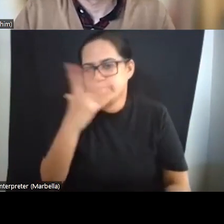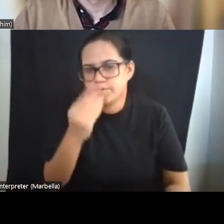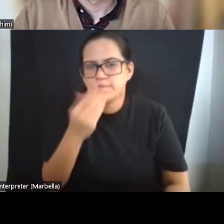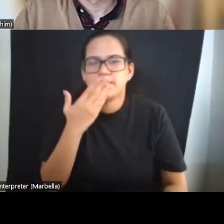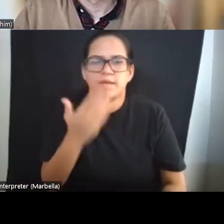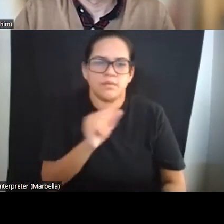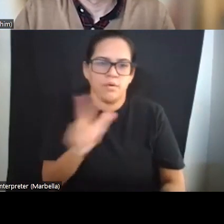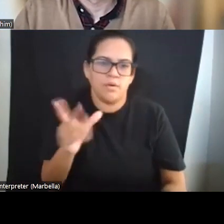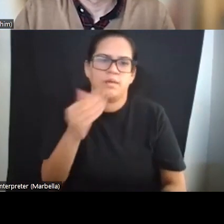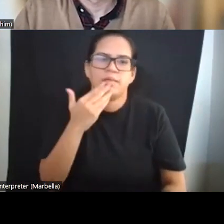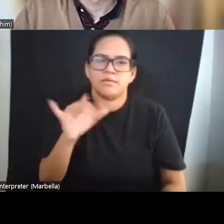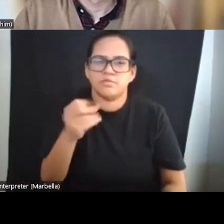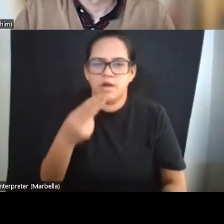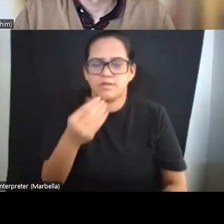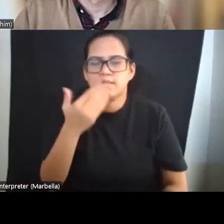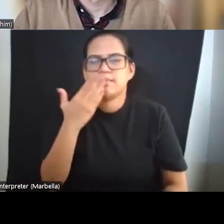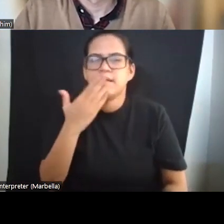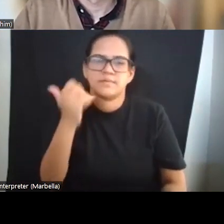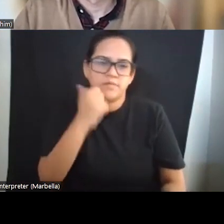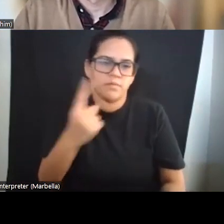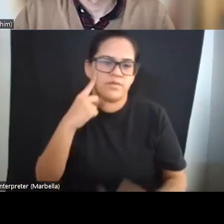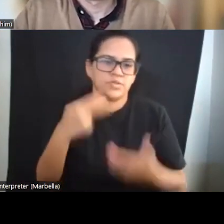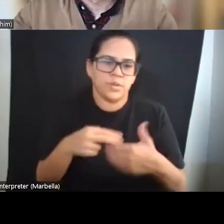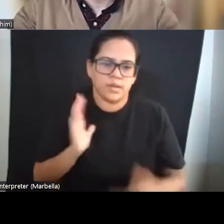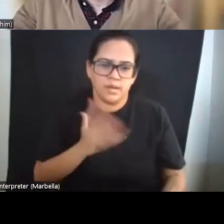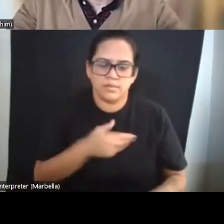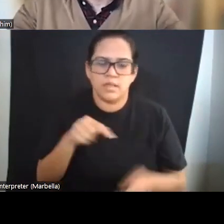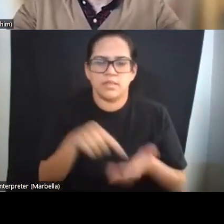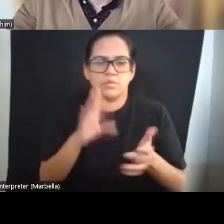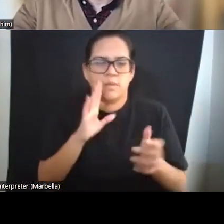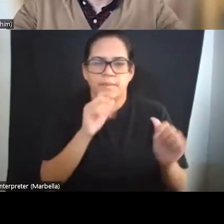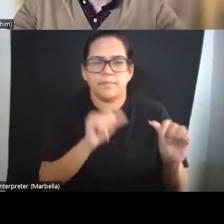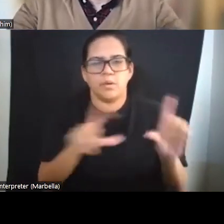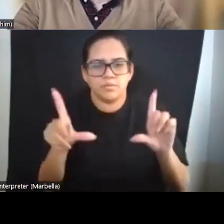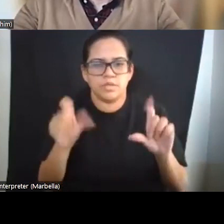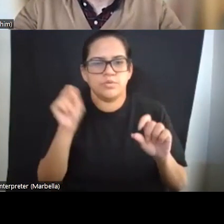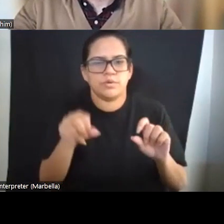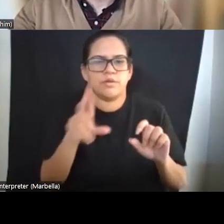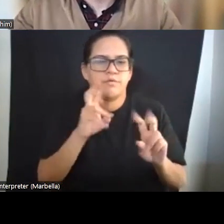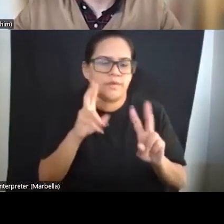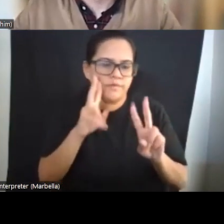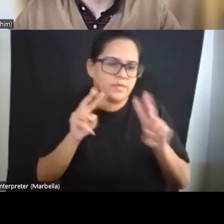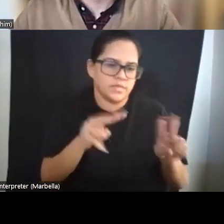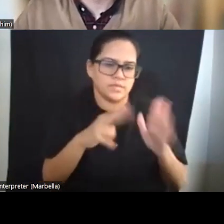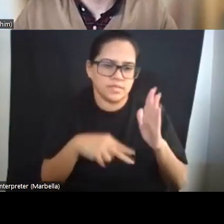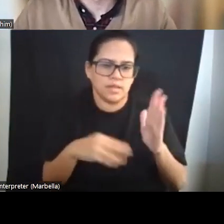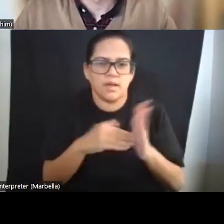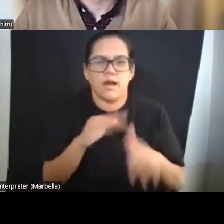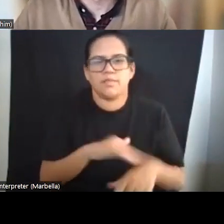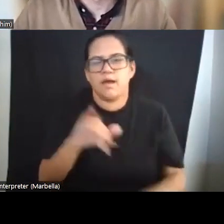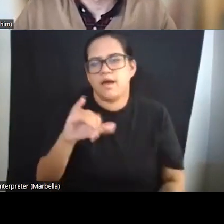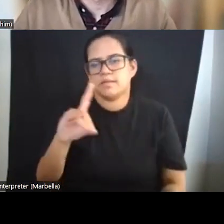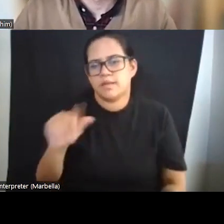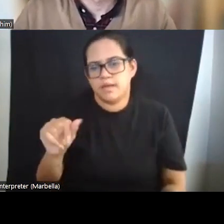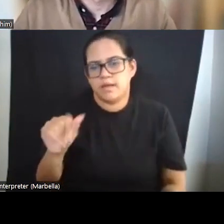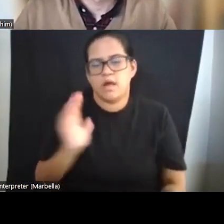you all. And thank you, Josh. And thanks, everybody, for joining us. This will be posted so you can revisit it on the IDA web,